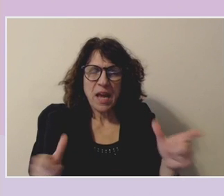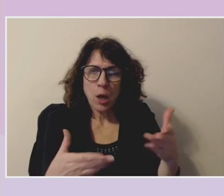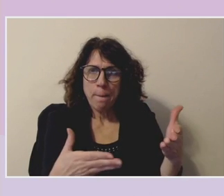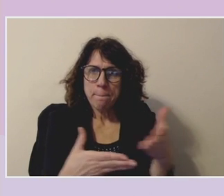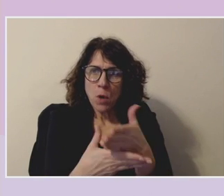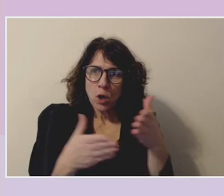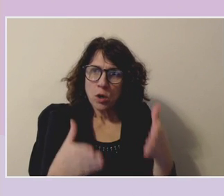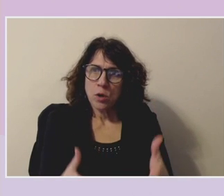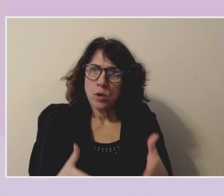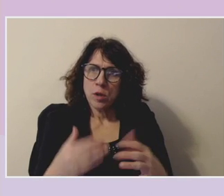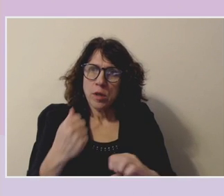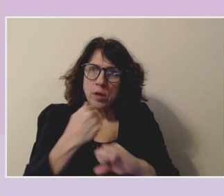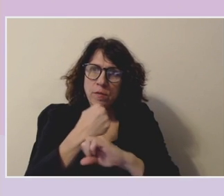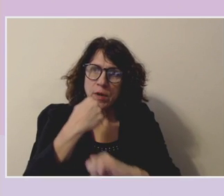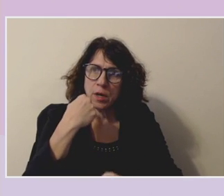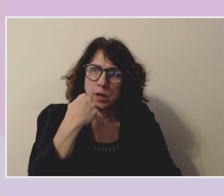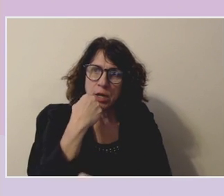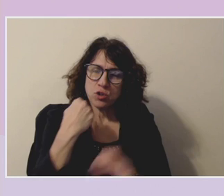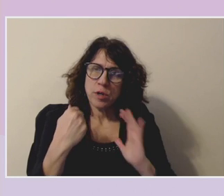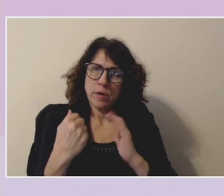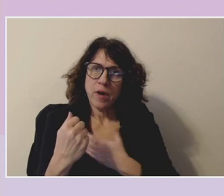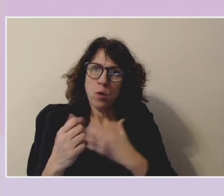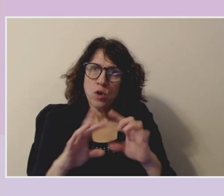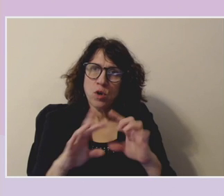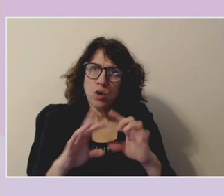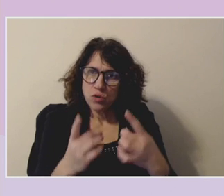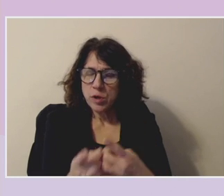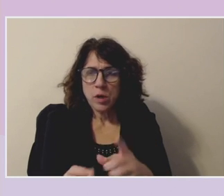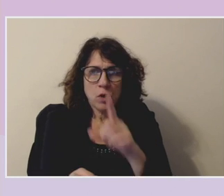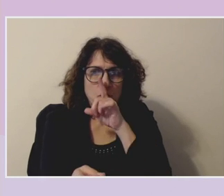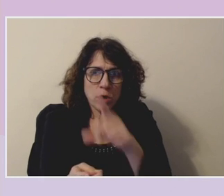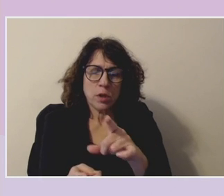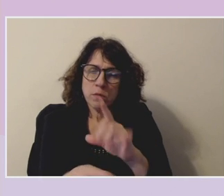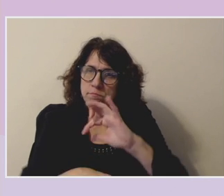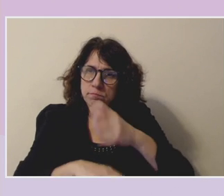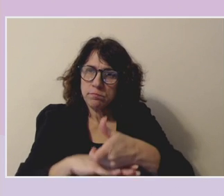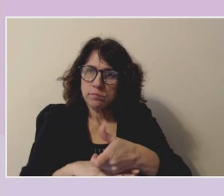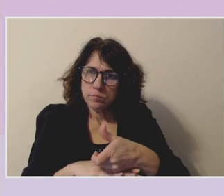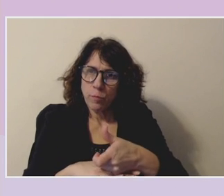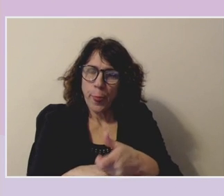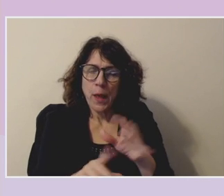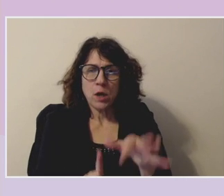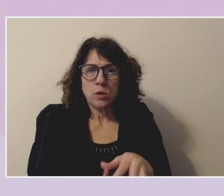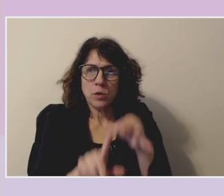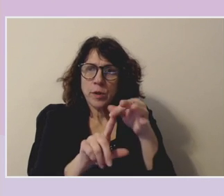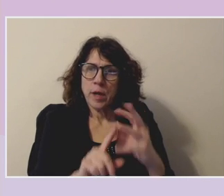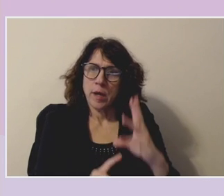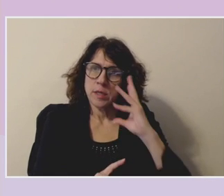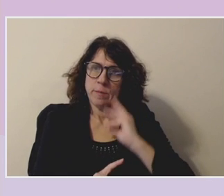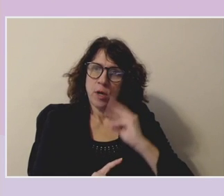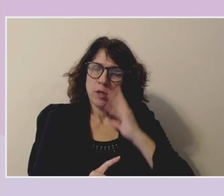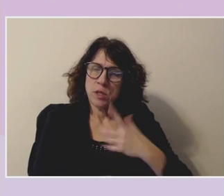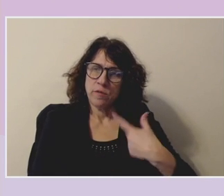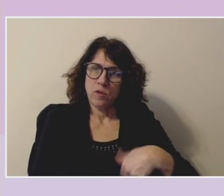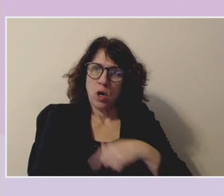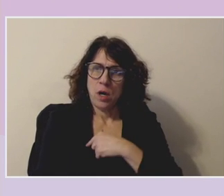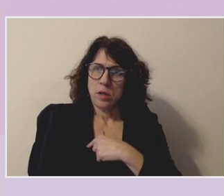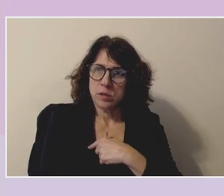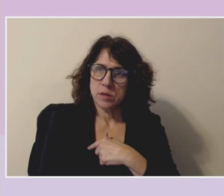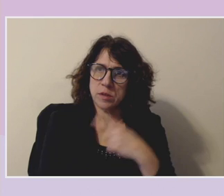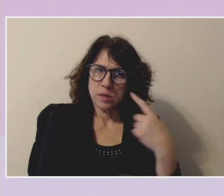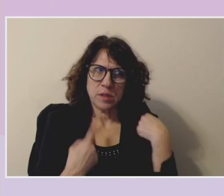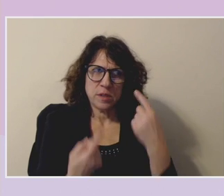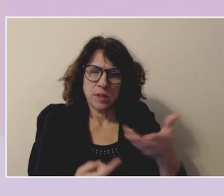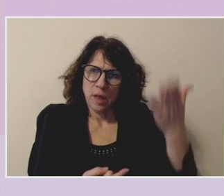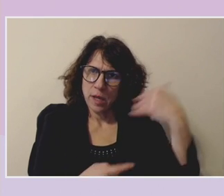of community schools in our district really created a very unique experience for us this last fall. We